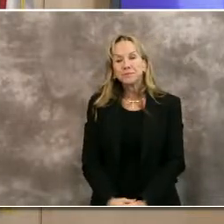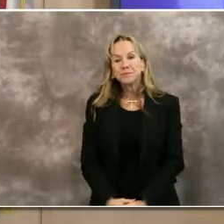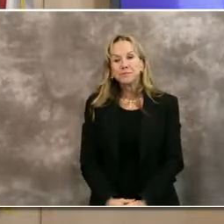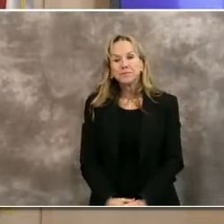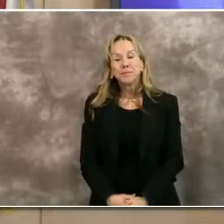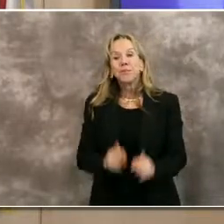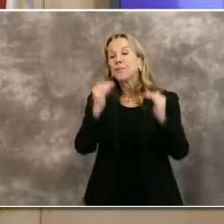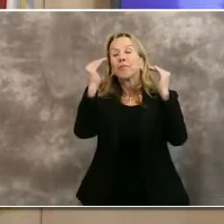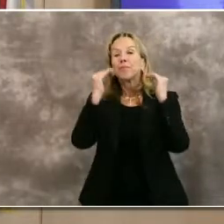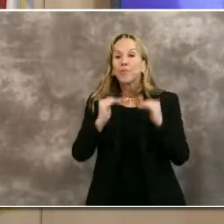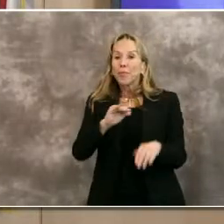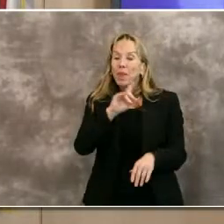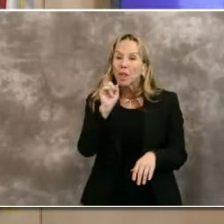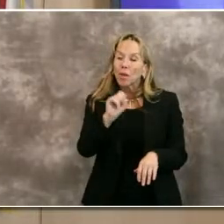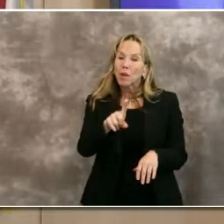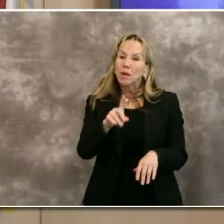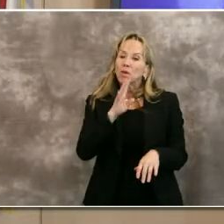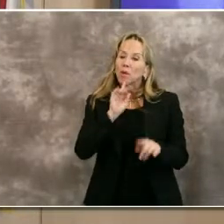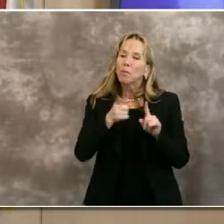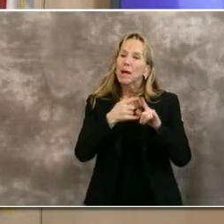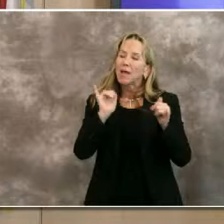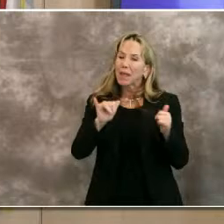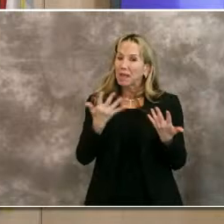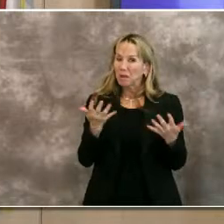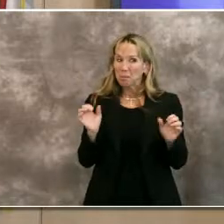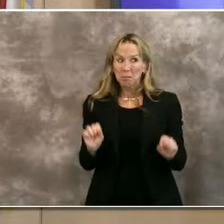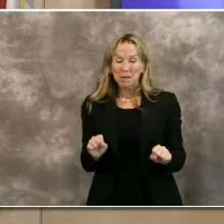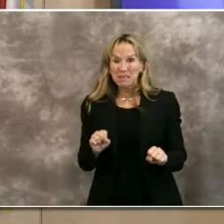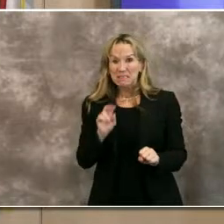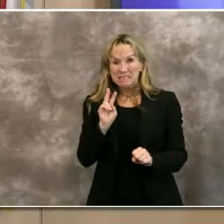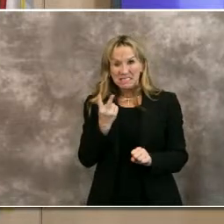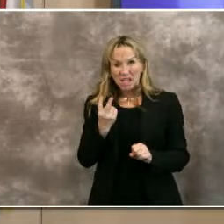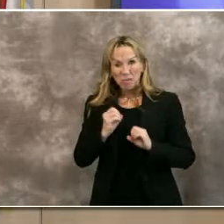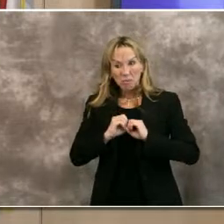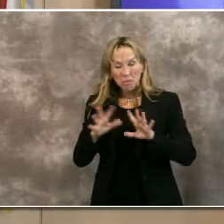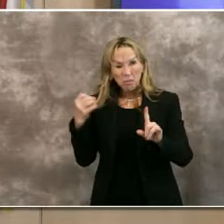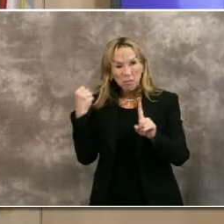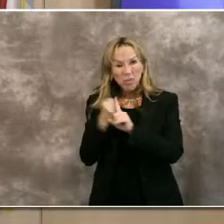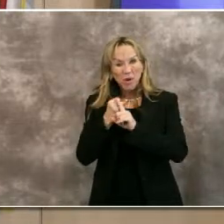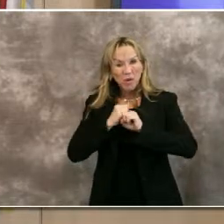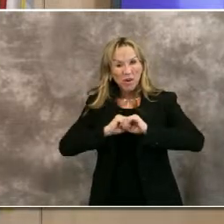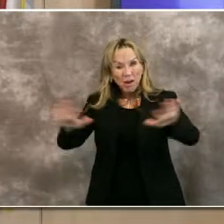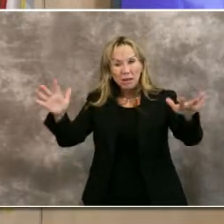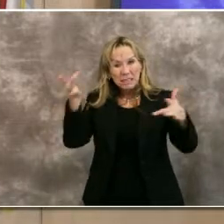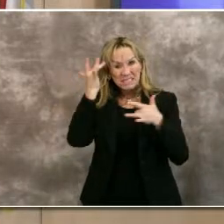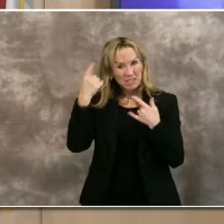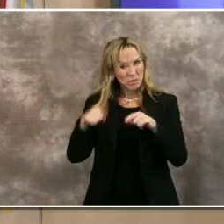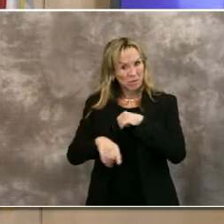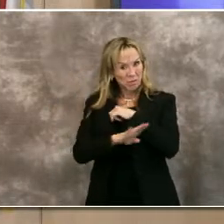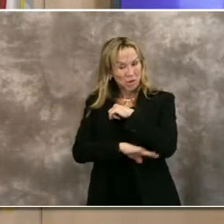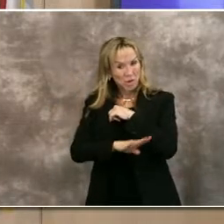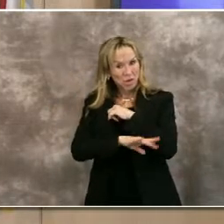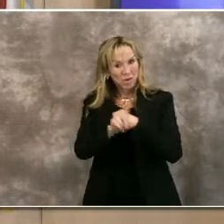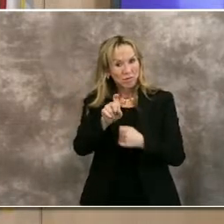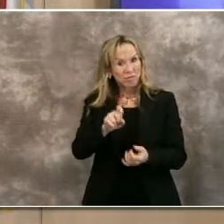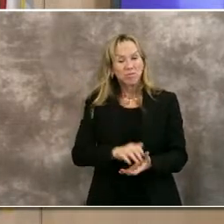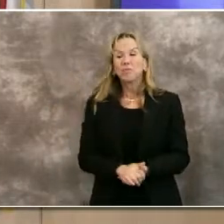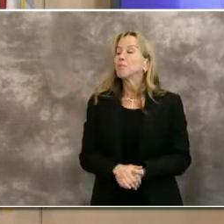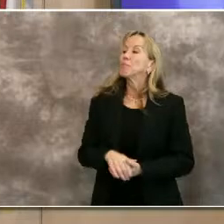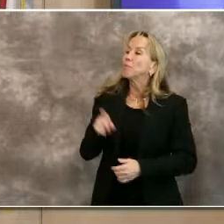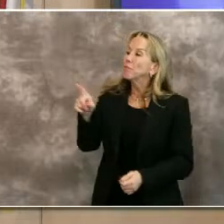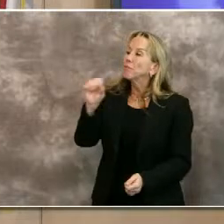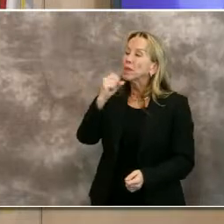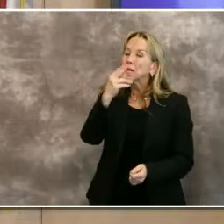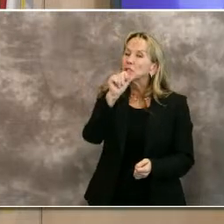This next question deals with a potential second wave in the fall, and Dr. Wooten will respond. And this one is from Shalina